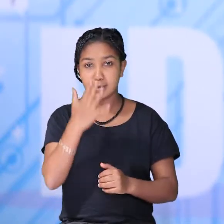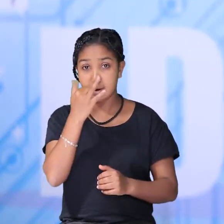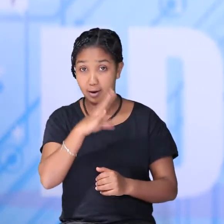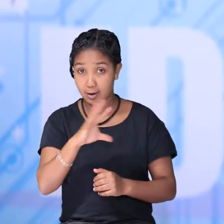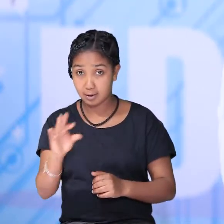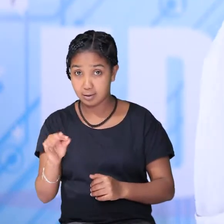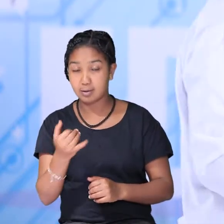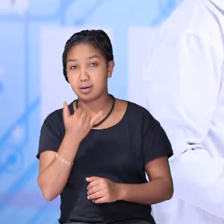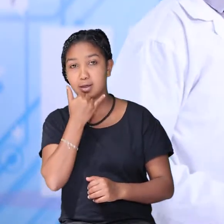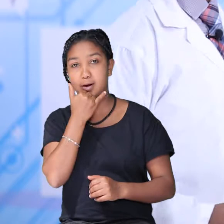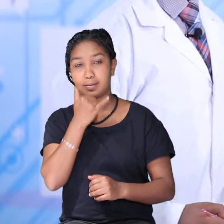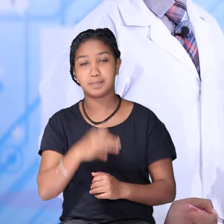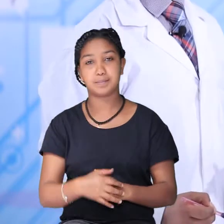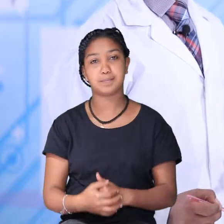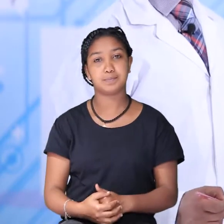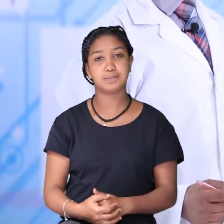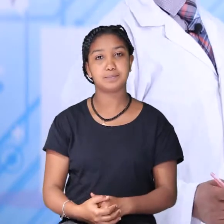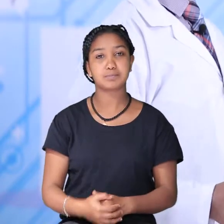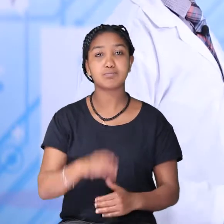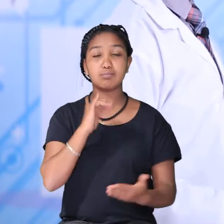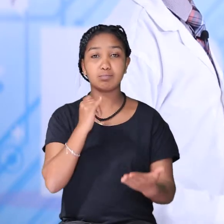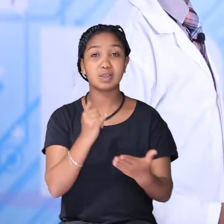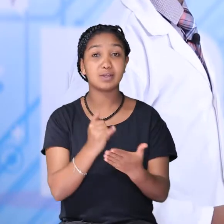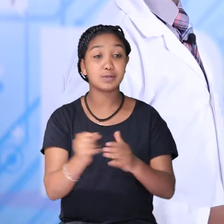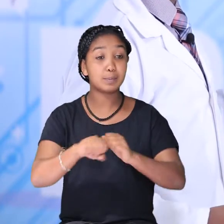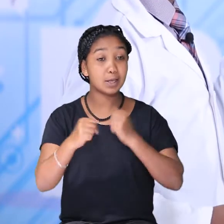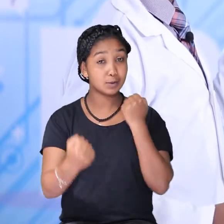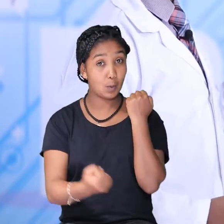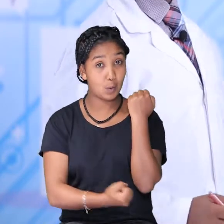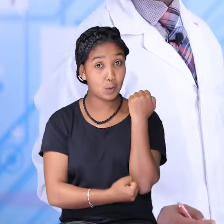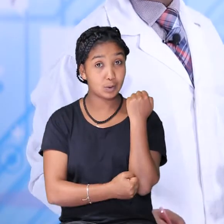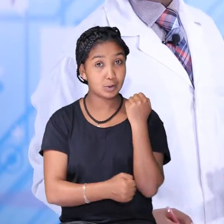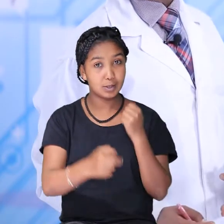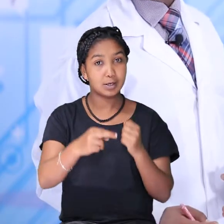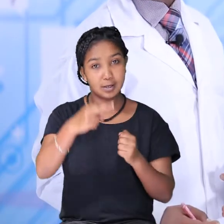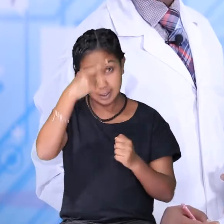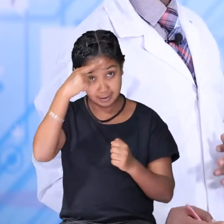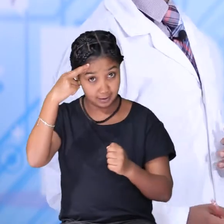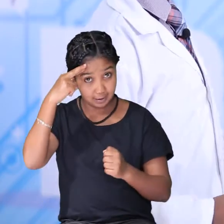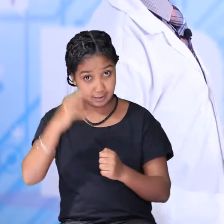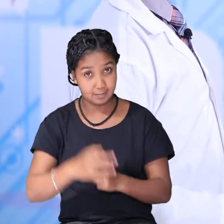and error. It is based on reasoning.